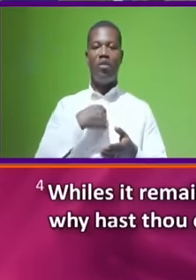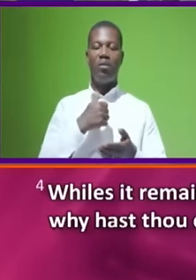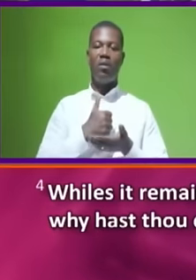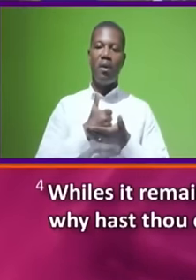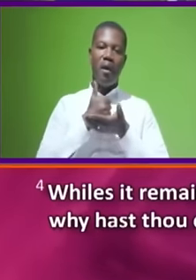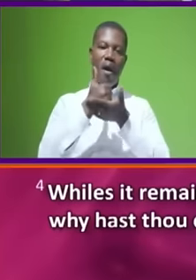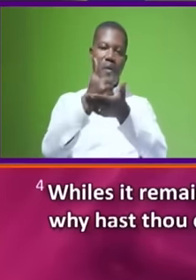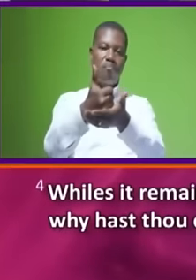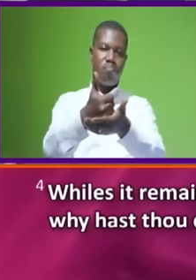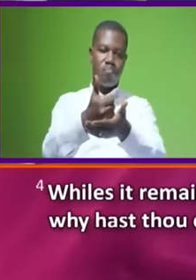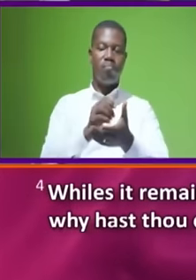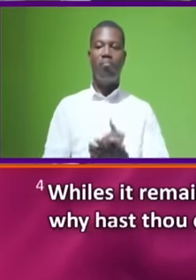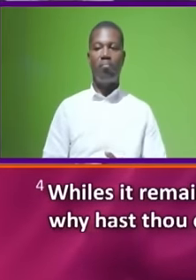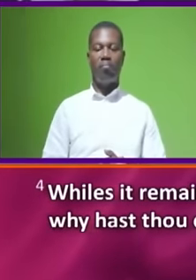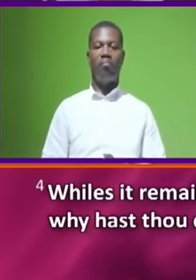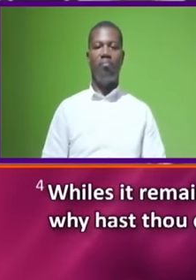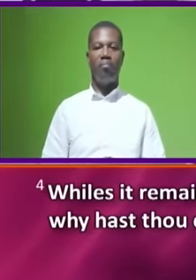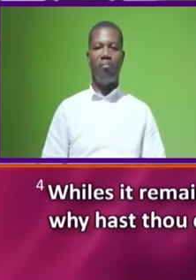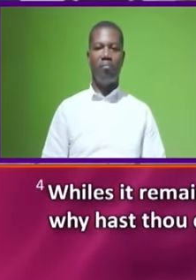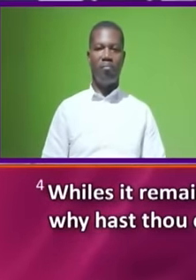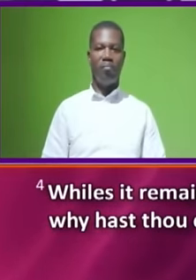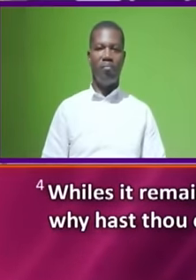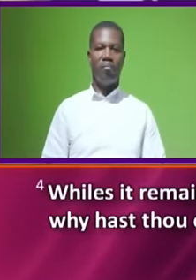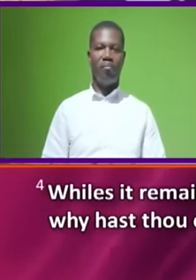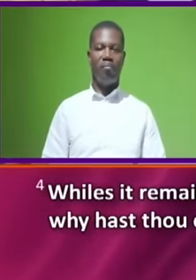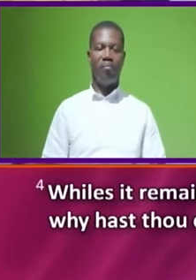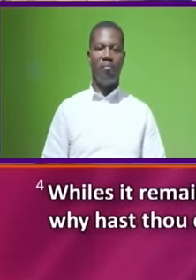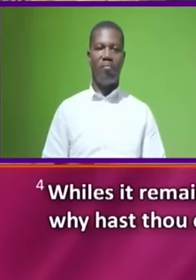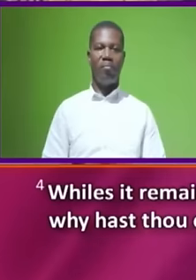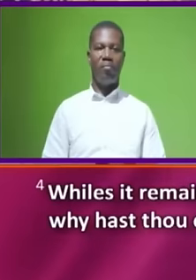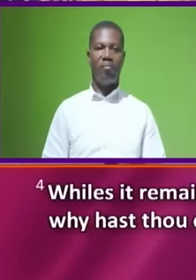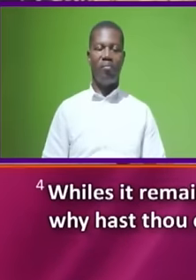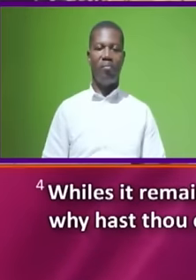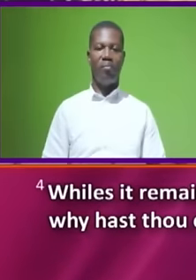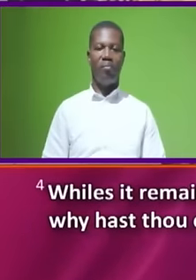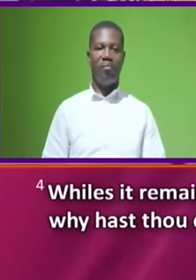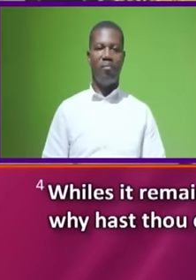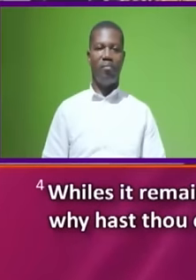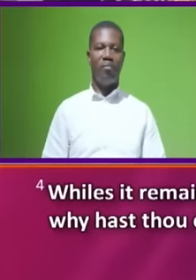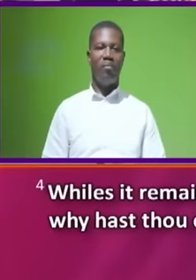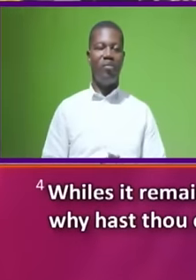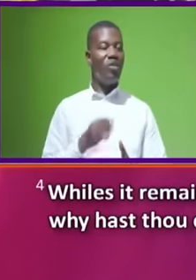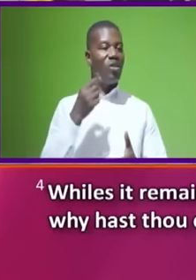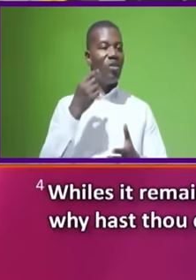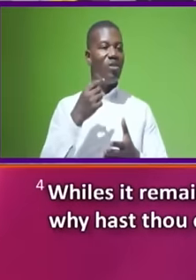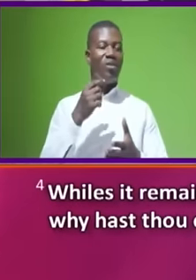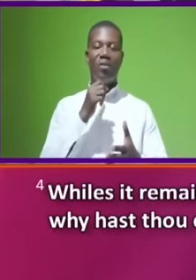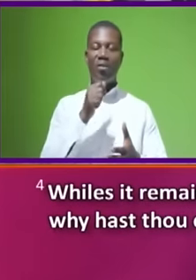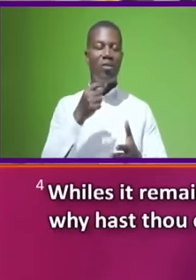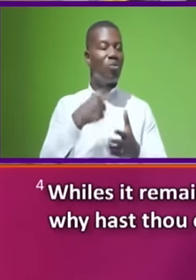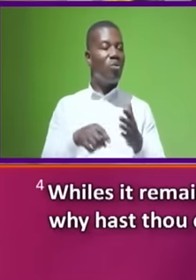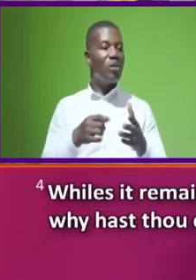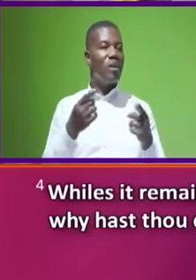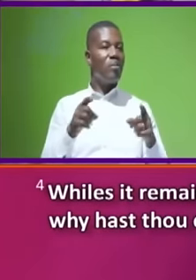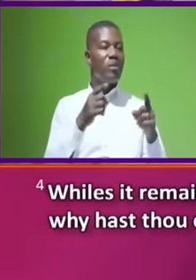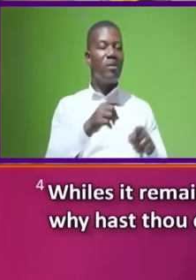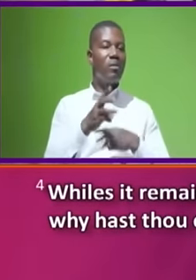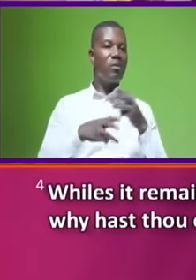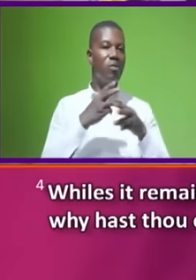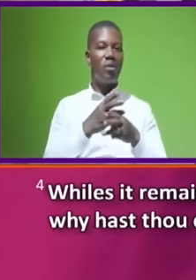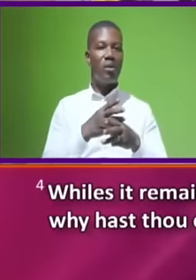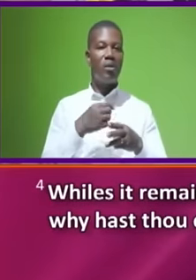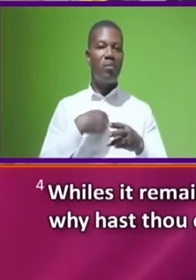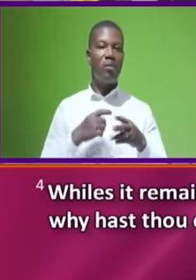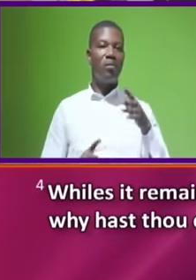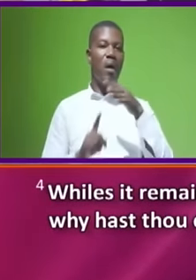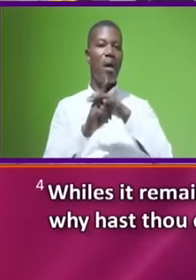So please help me so that I will also be able to help you. It's not because